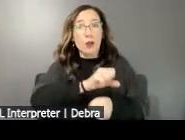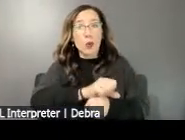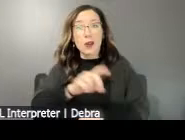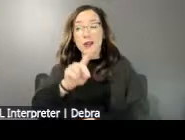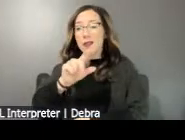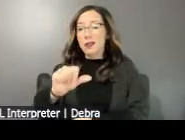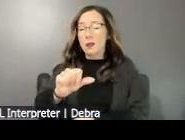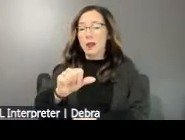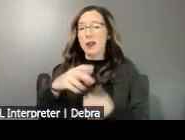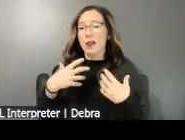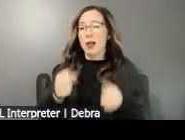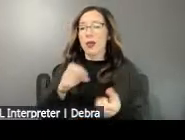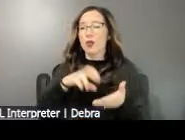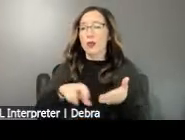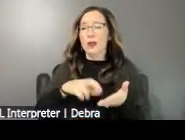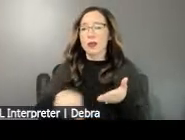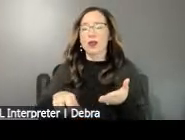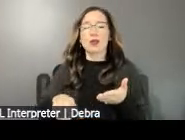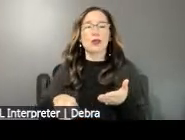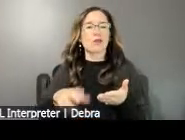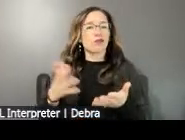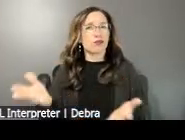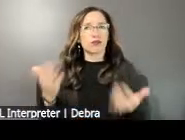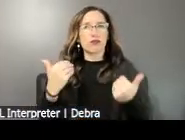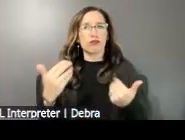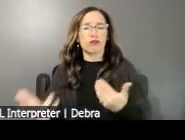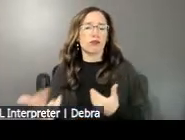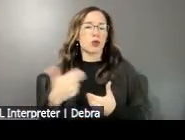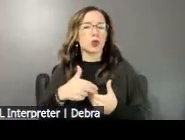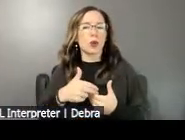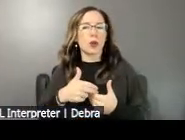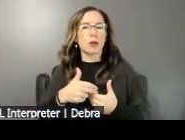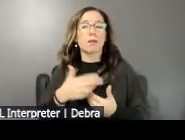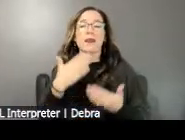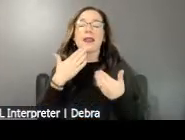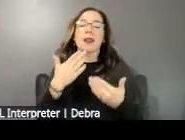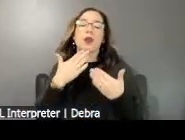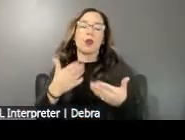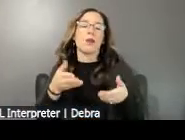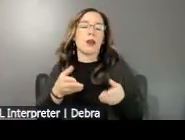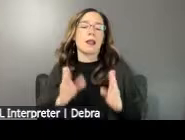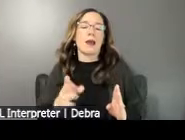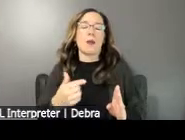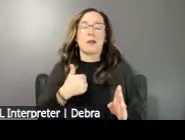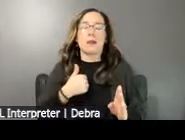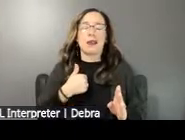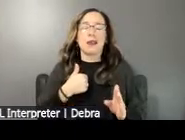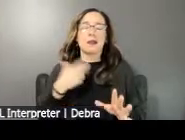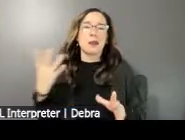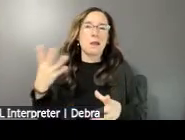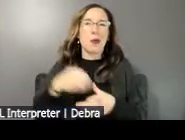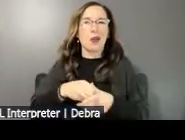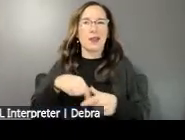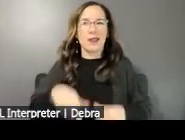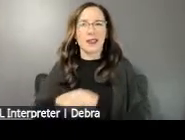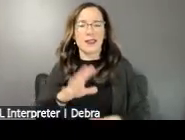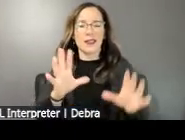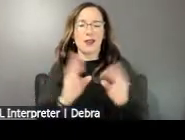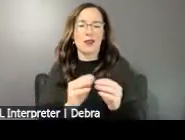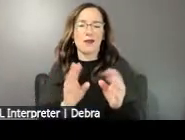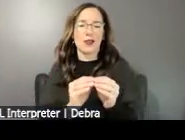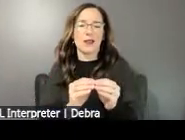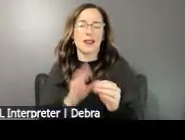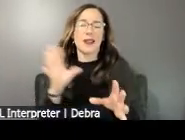health research, you're welcome to join. Thank you for allowing me to be a part of this conference and for including